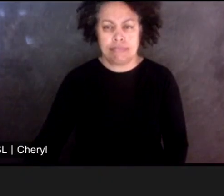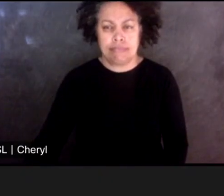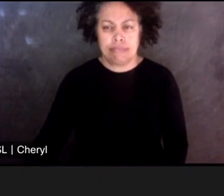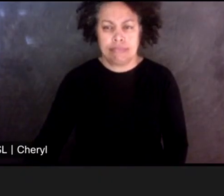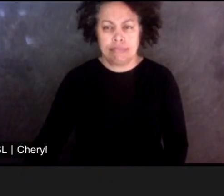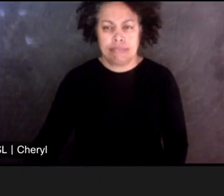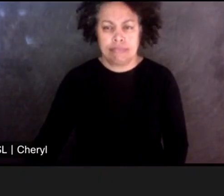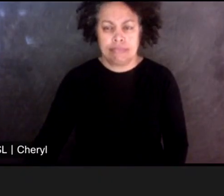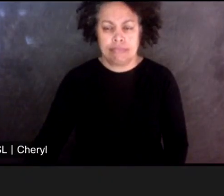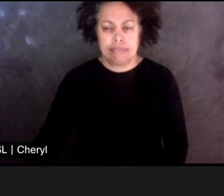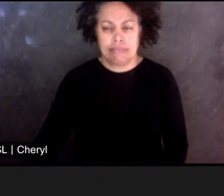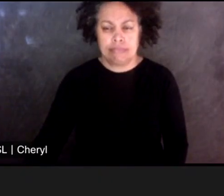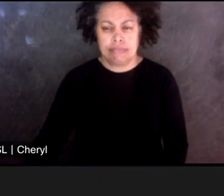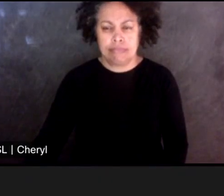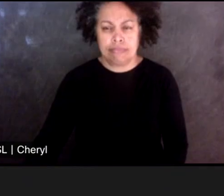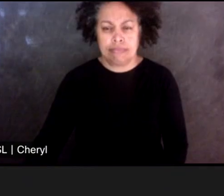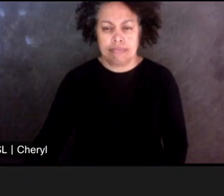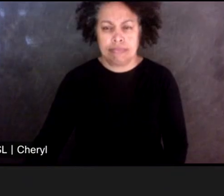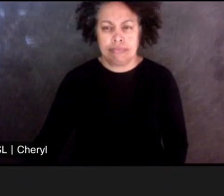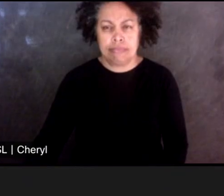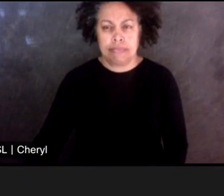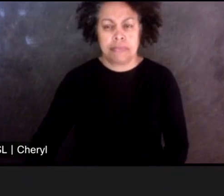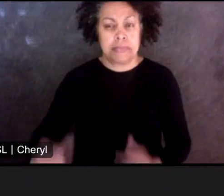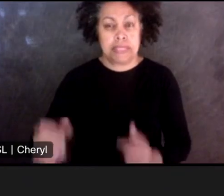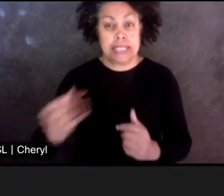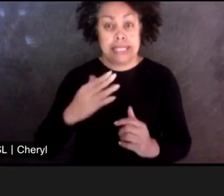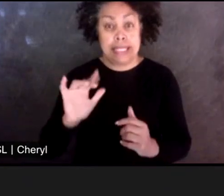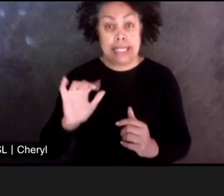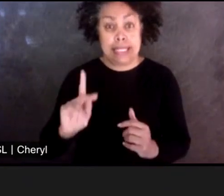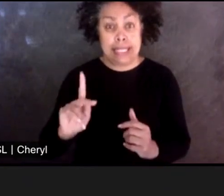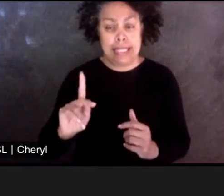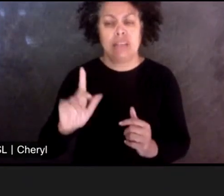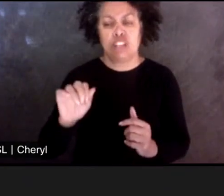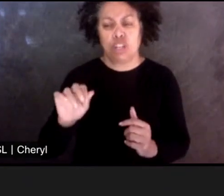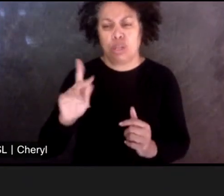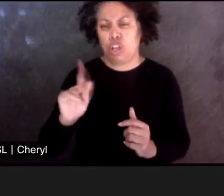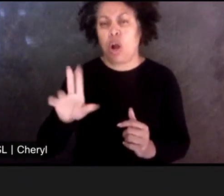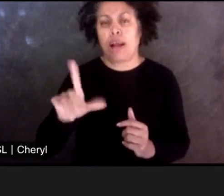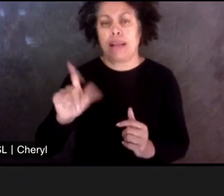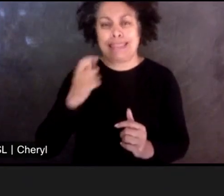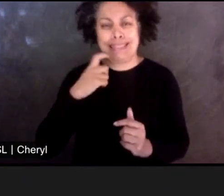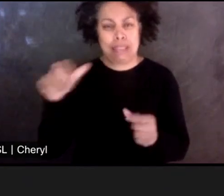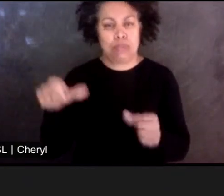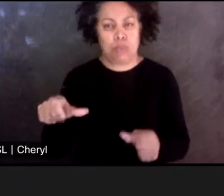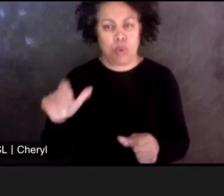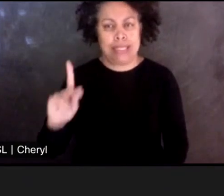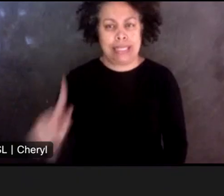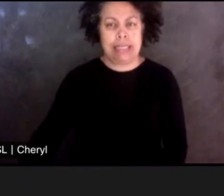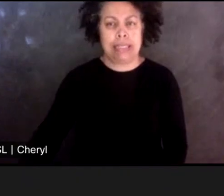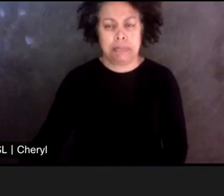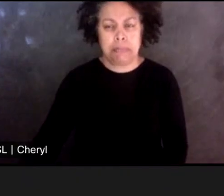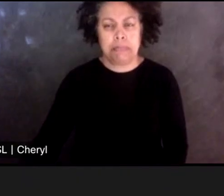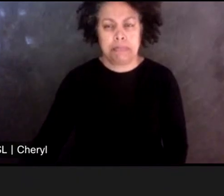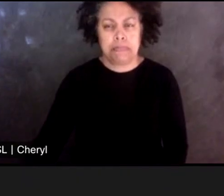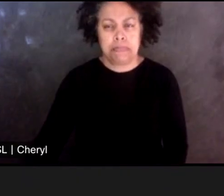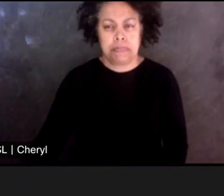Let's see, will you send a link? Okay, there's, Carla just posted the link for our new Survivor Health Connections